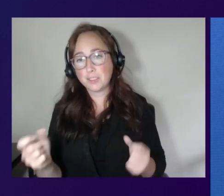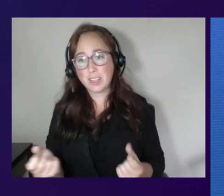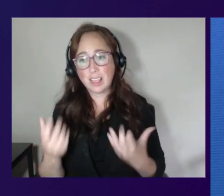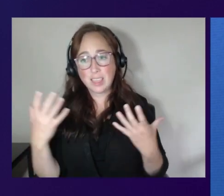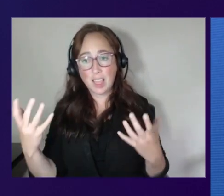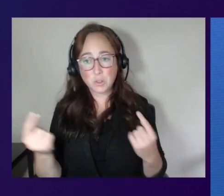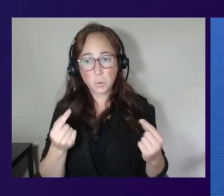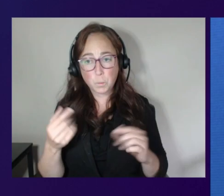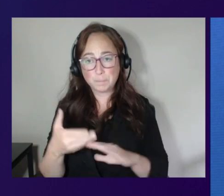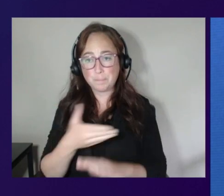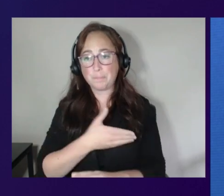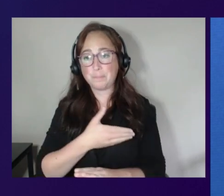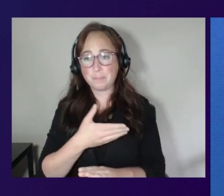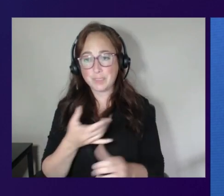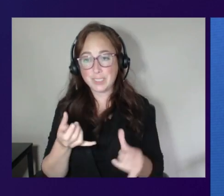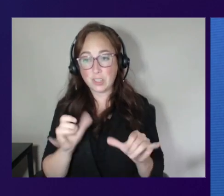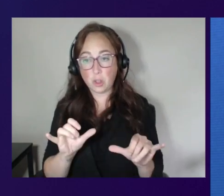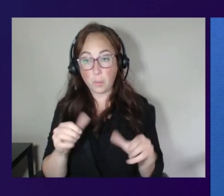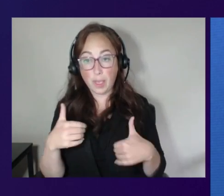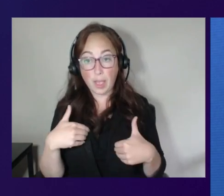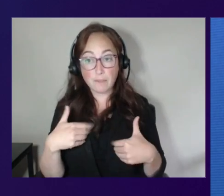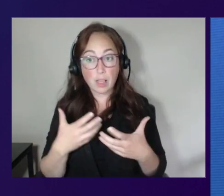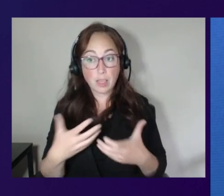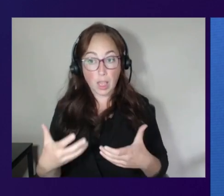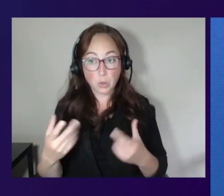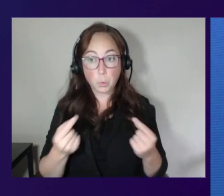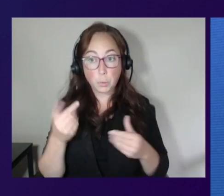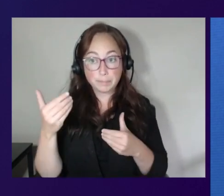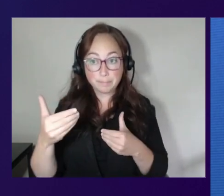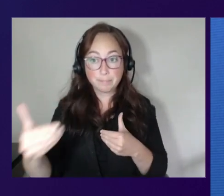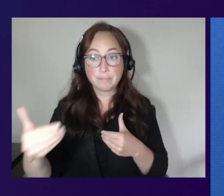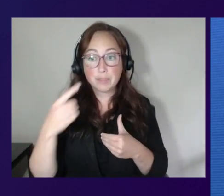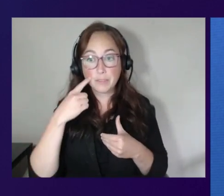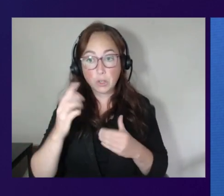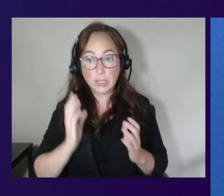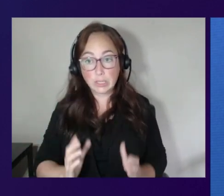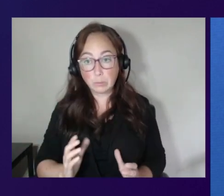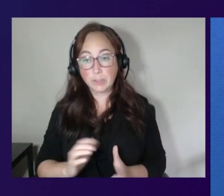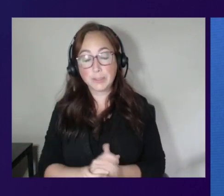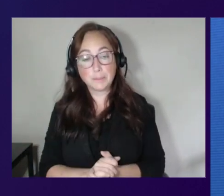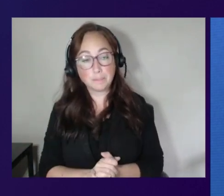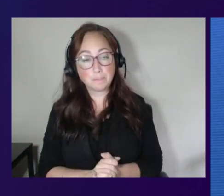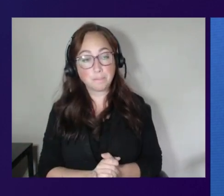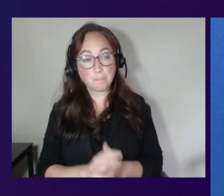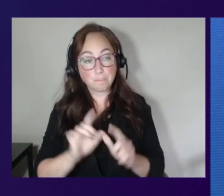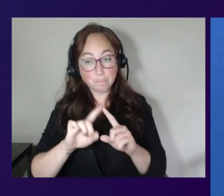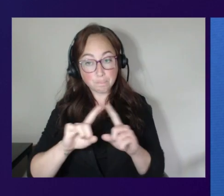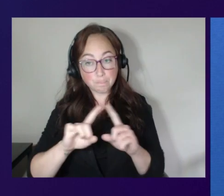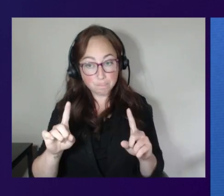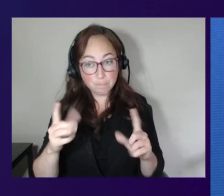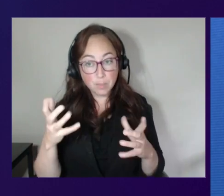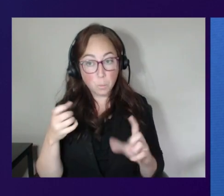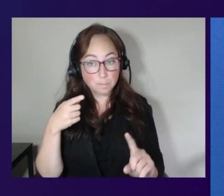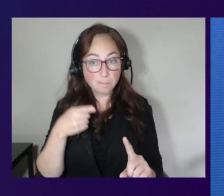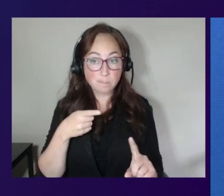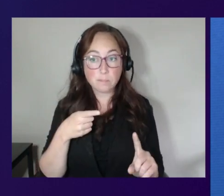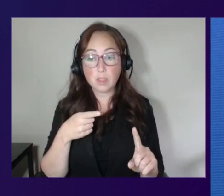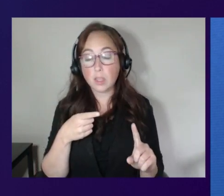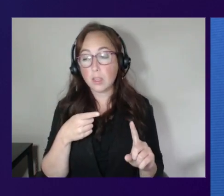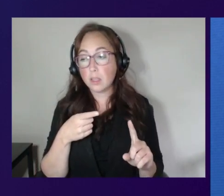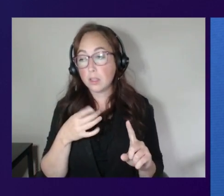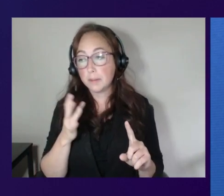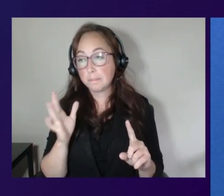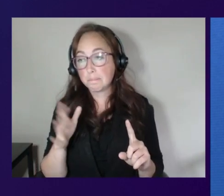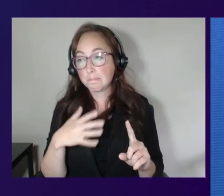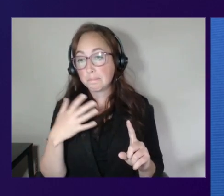a very full roadmap. There's a lot coming down the pike for our customers. But what I want to point out is